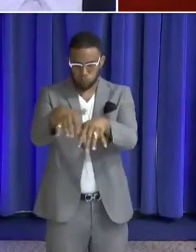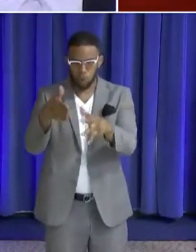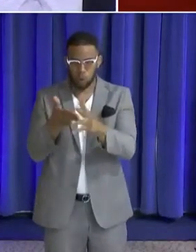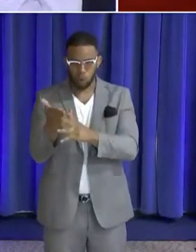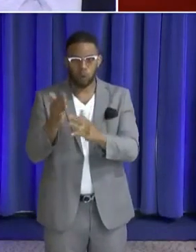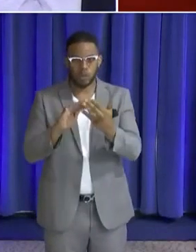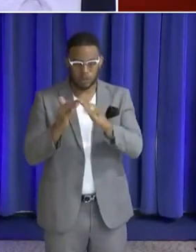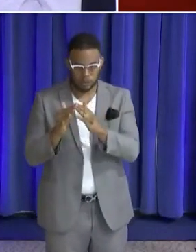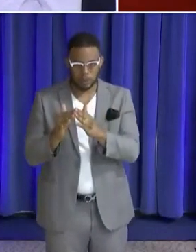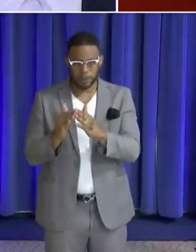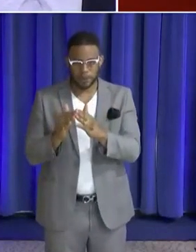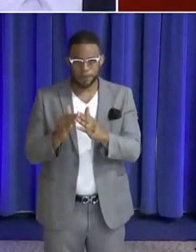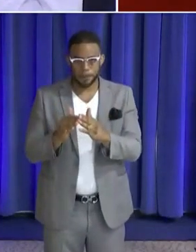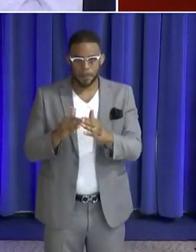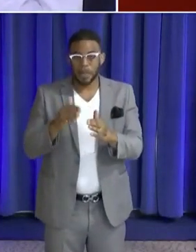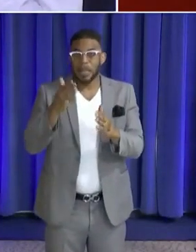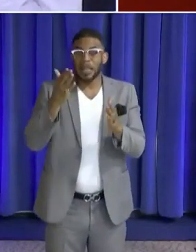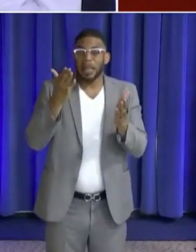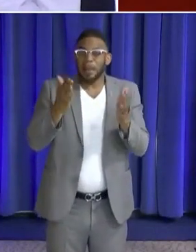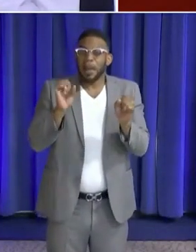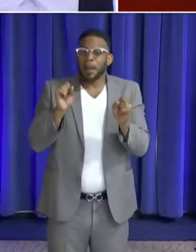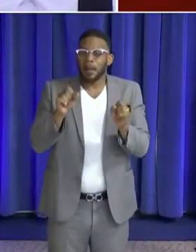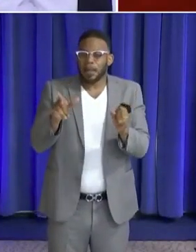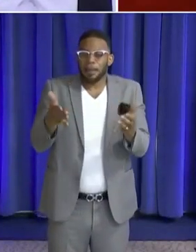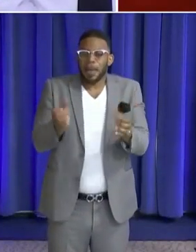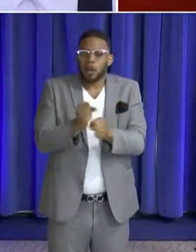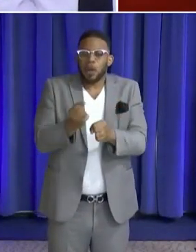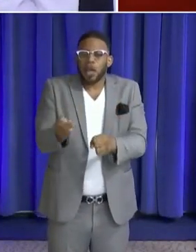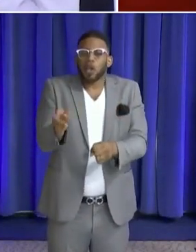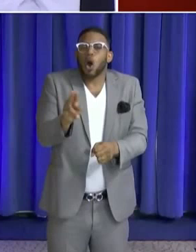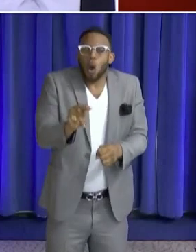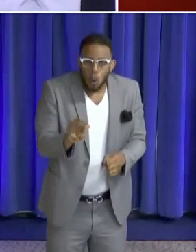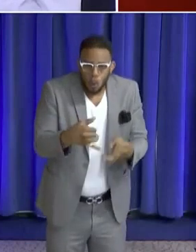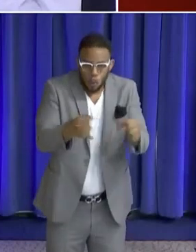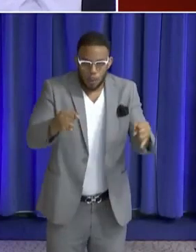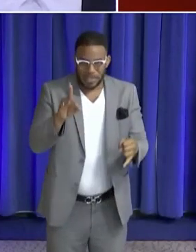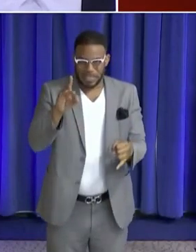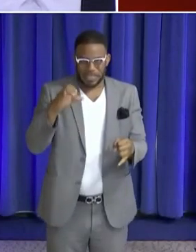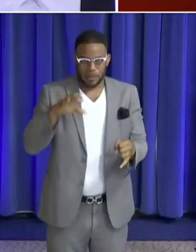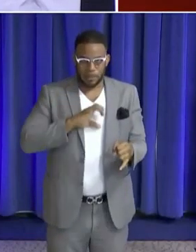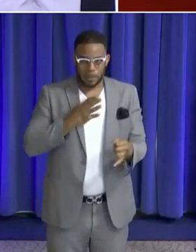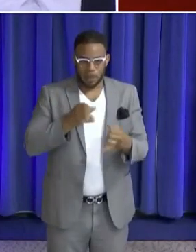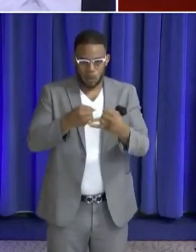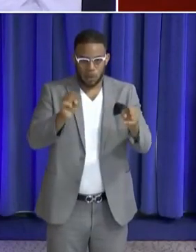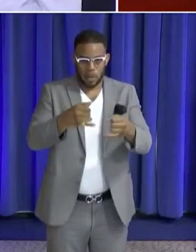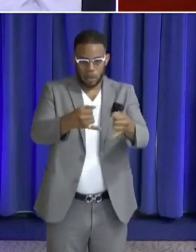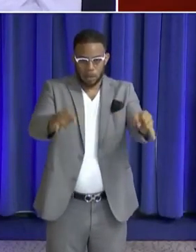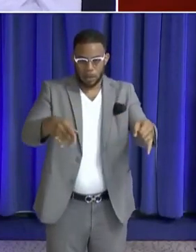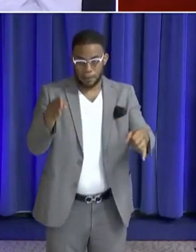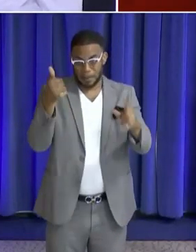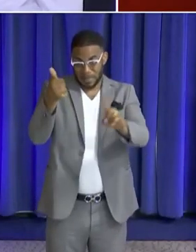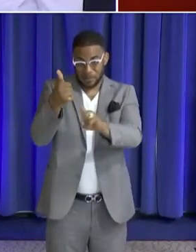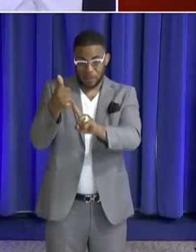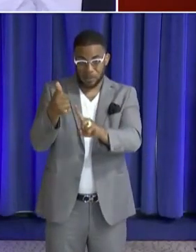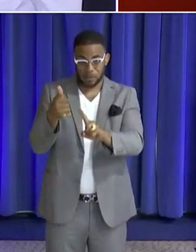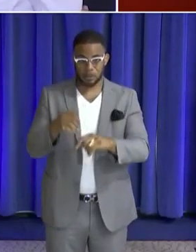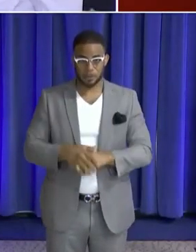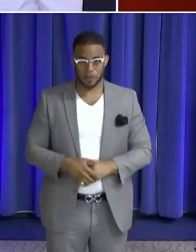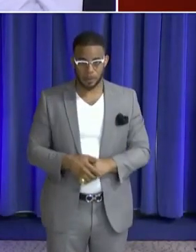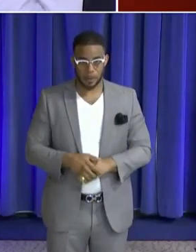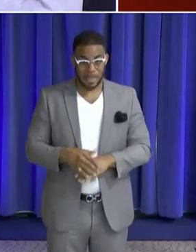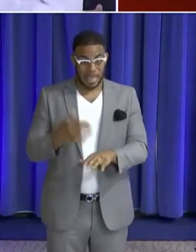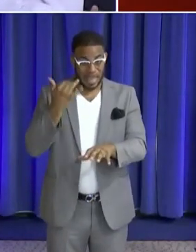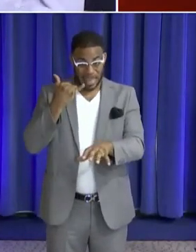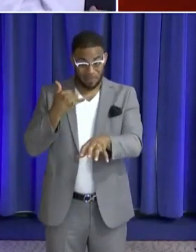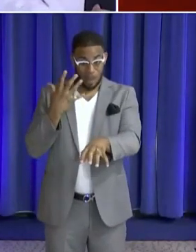create their own perimeter. And then you've been, I'm sorry if I can just follow up. You said you've been looking at the